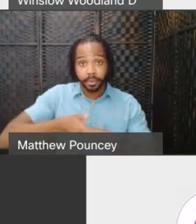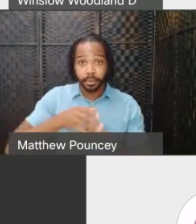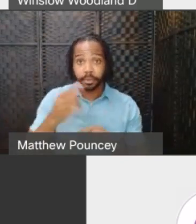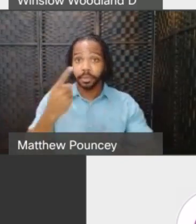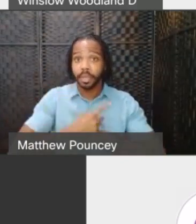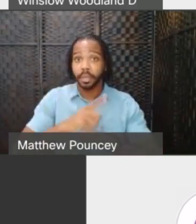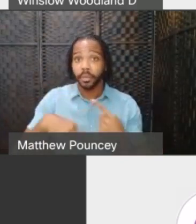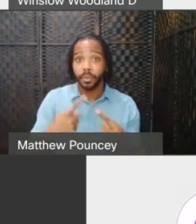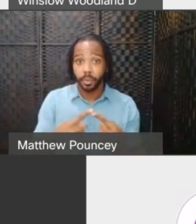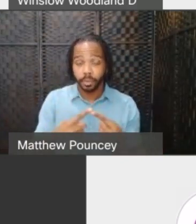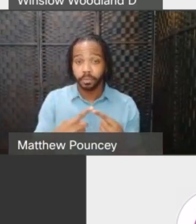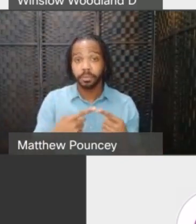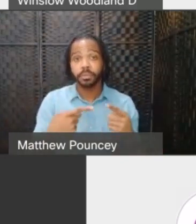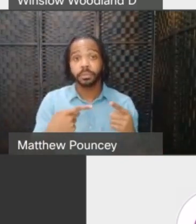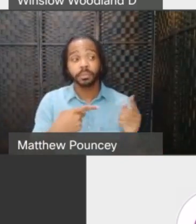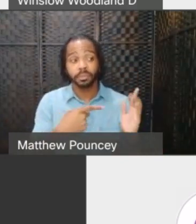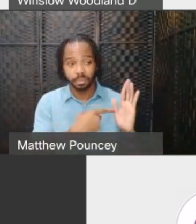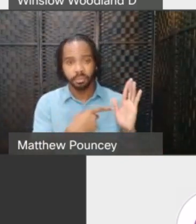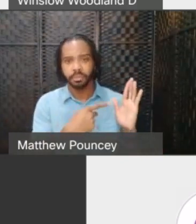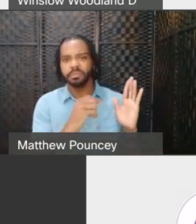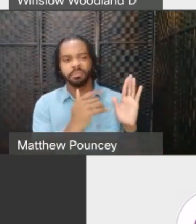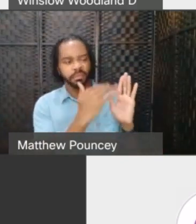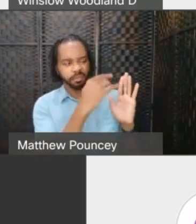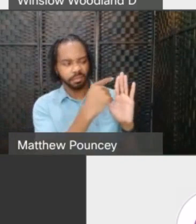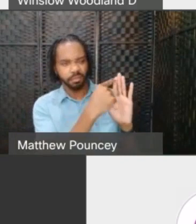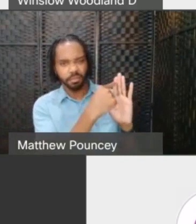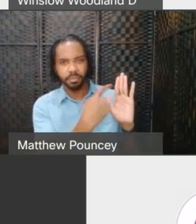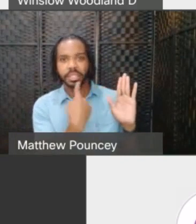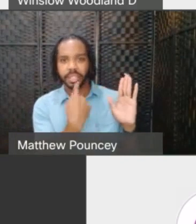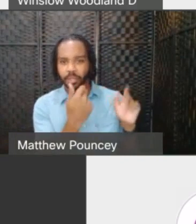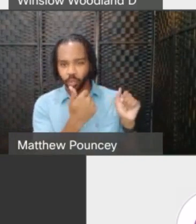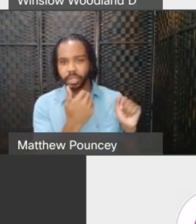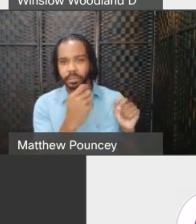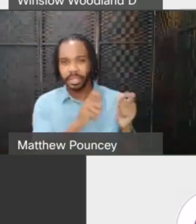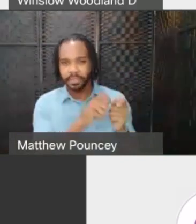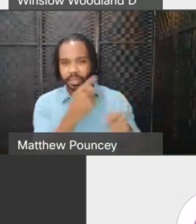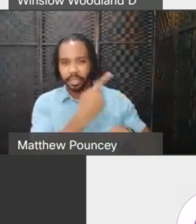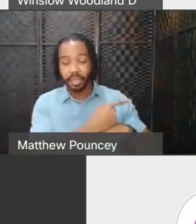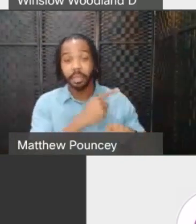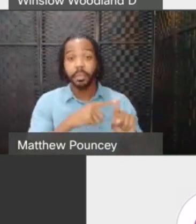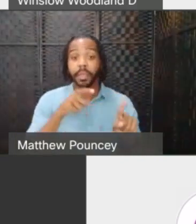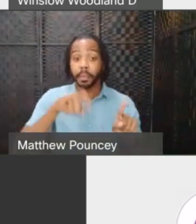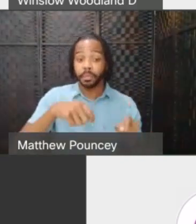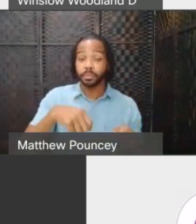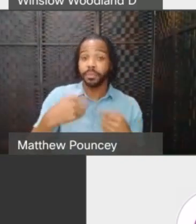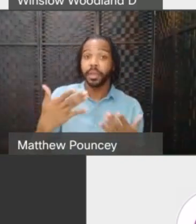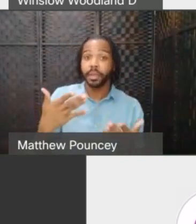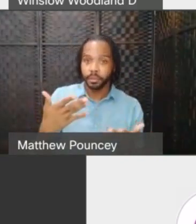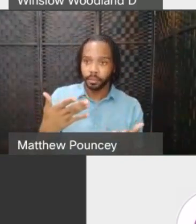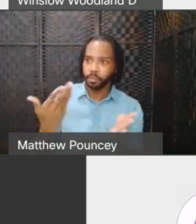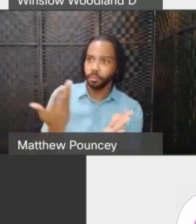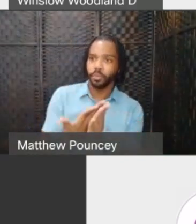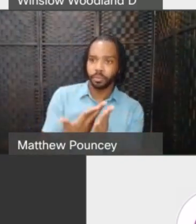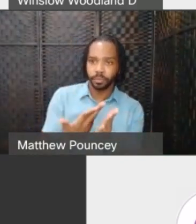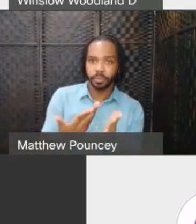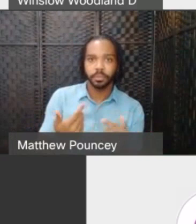the document early on in the document, that they have received the required